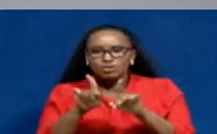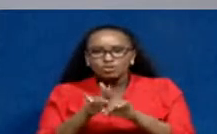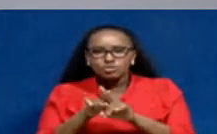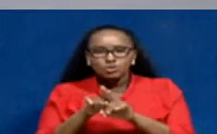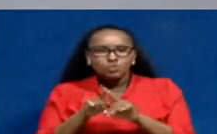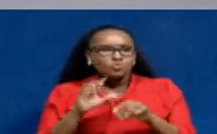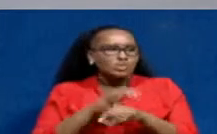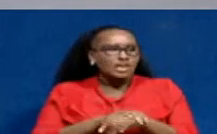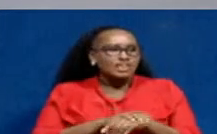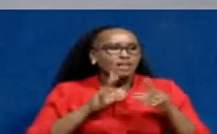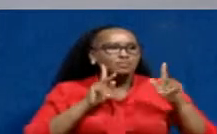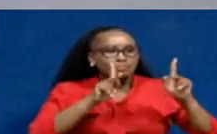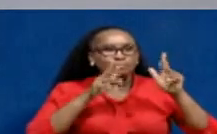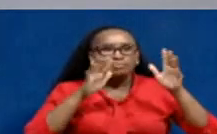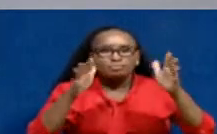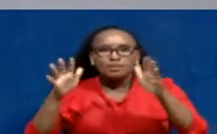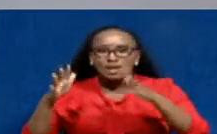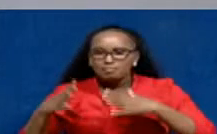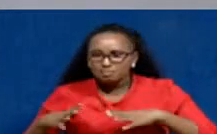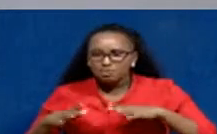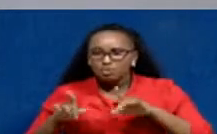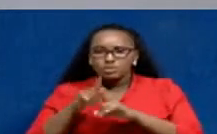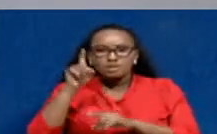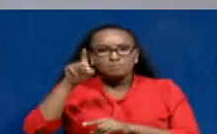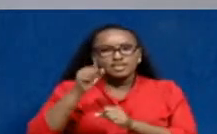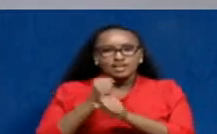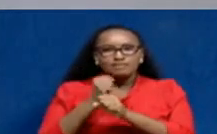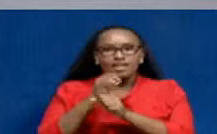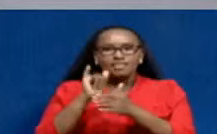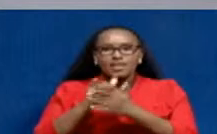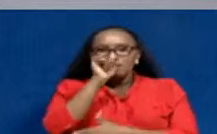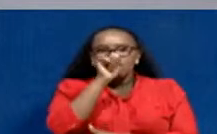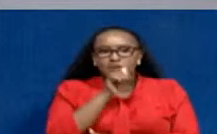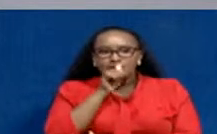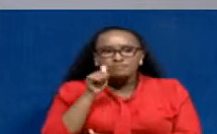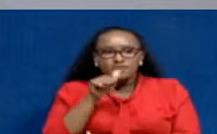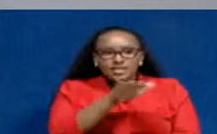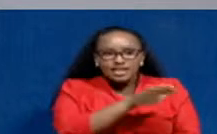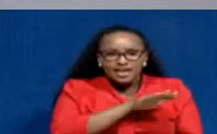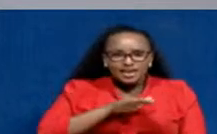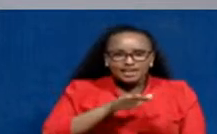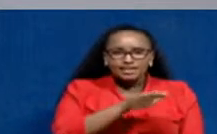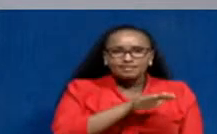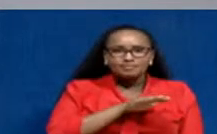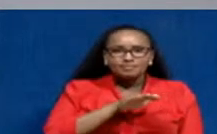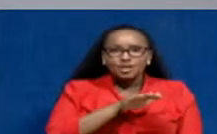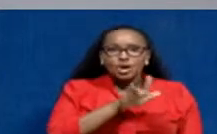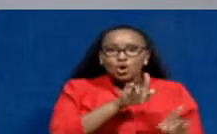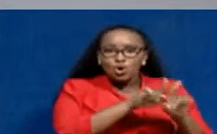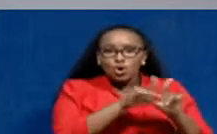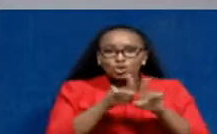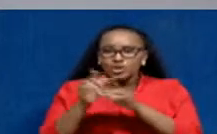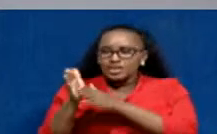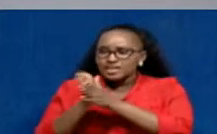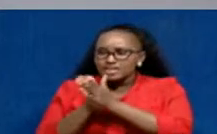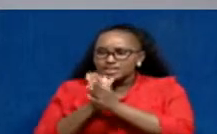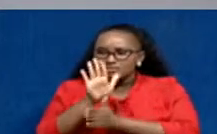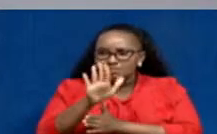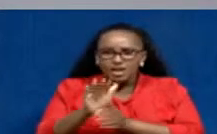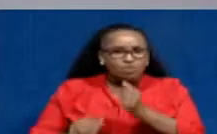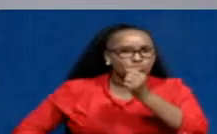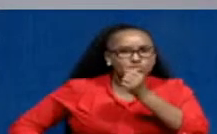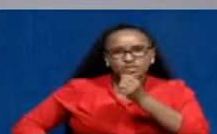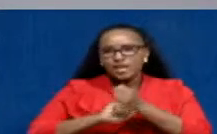cheering crowds, and he had to do this in the privacy of his space. And his desire to